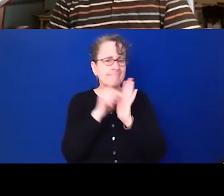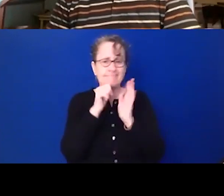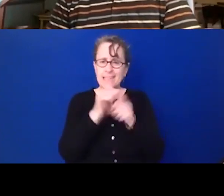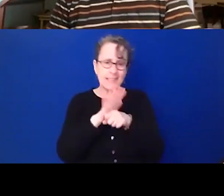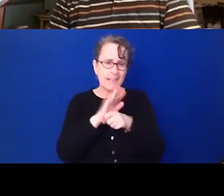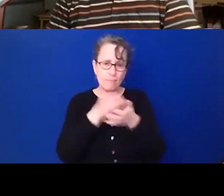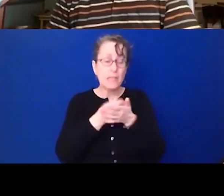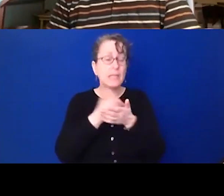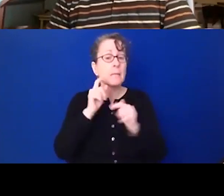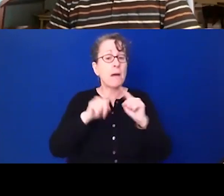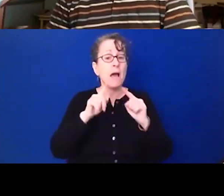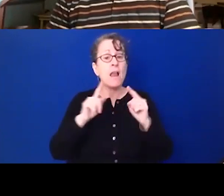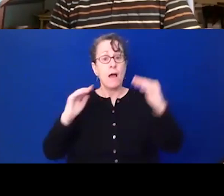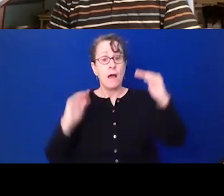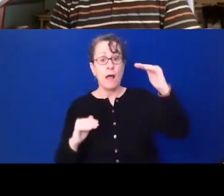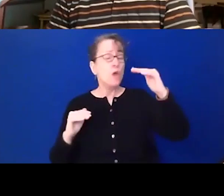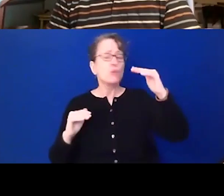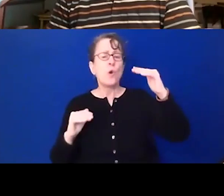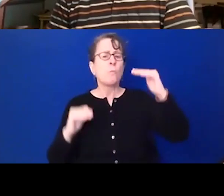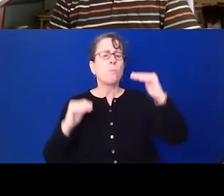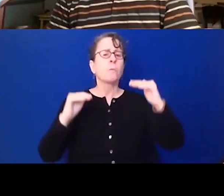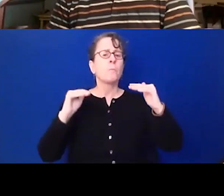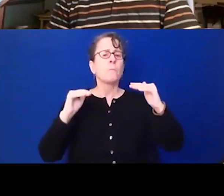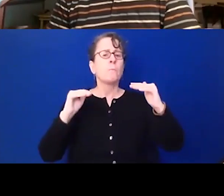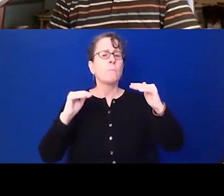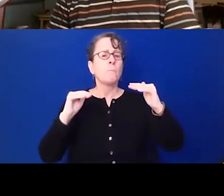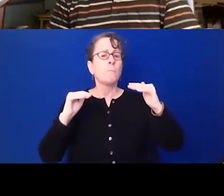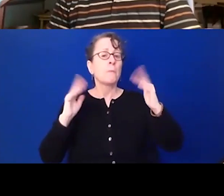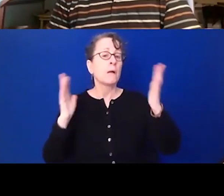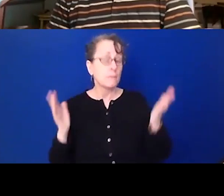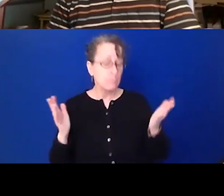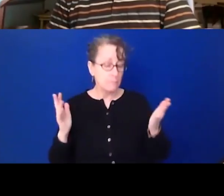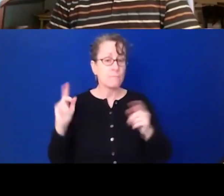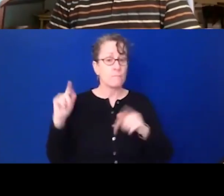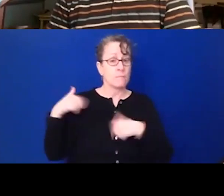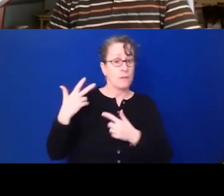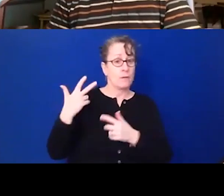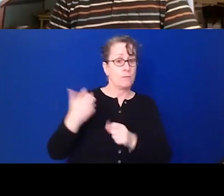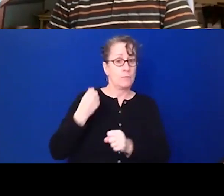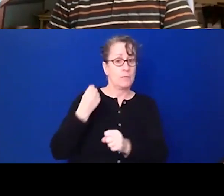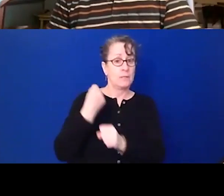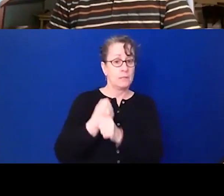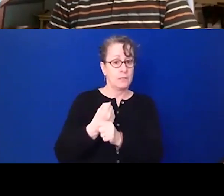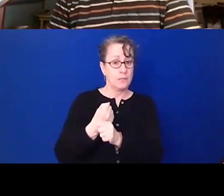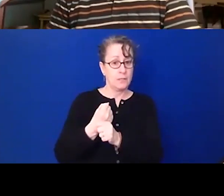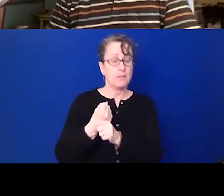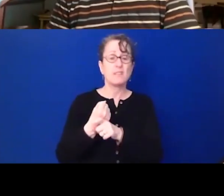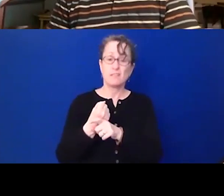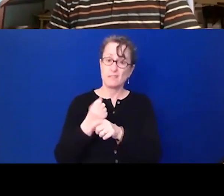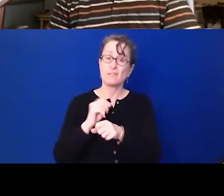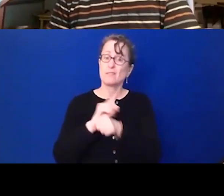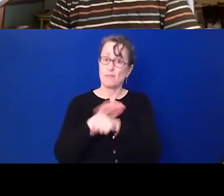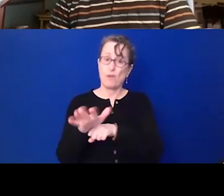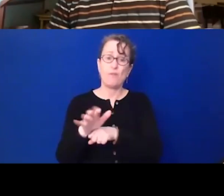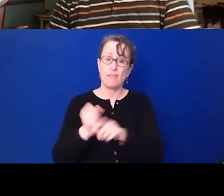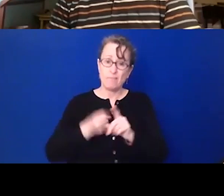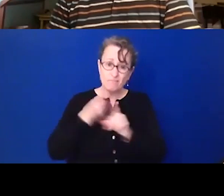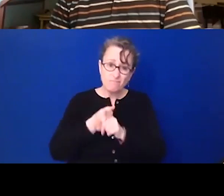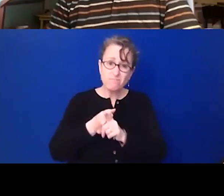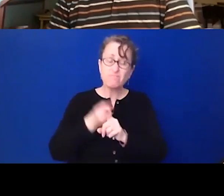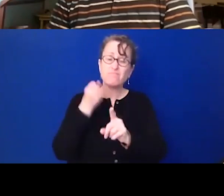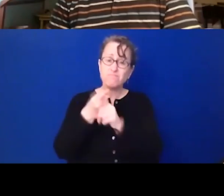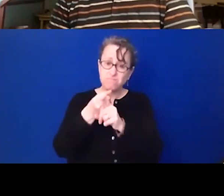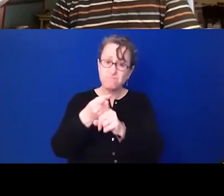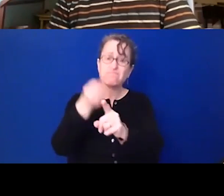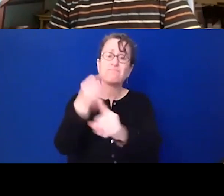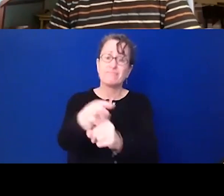You'll recall that we've had sort of 3 years of negative impact from COVID financially on the fund, and